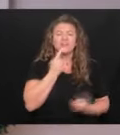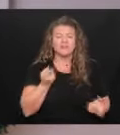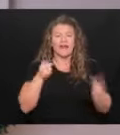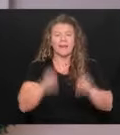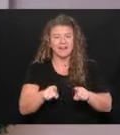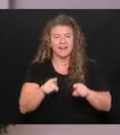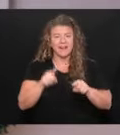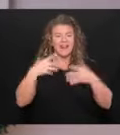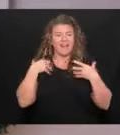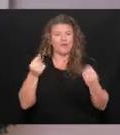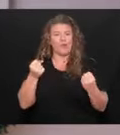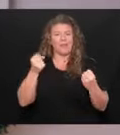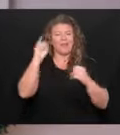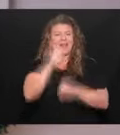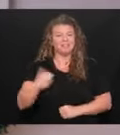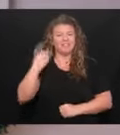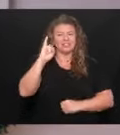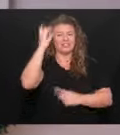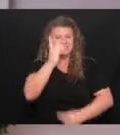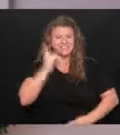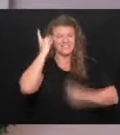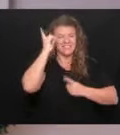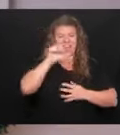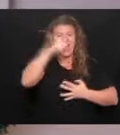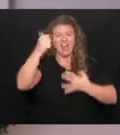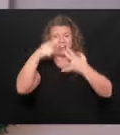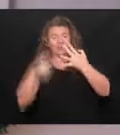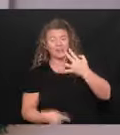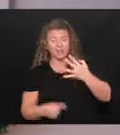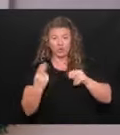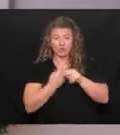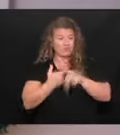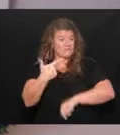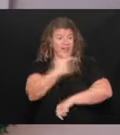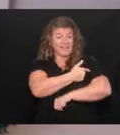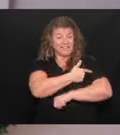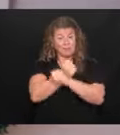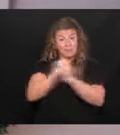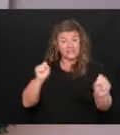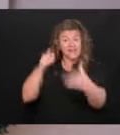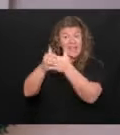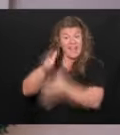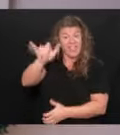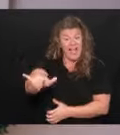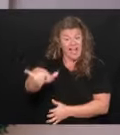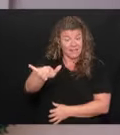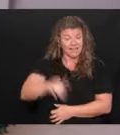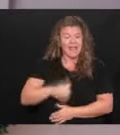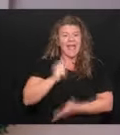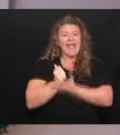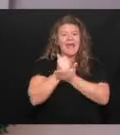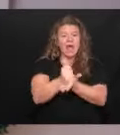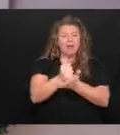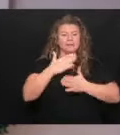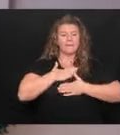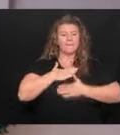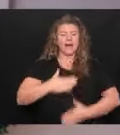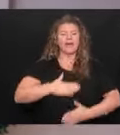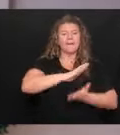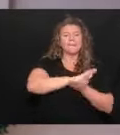infectious diseases and other diseases that vaccines are used for. They're used to help the body become